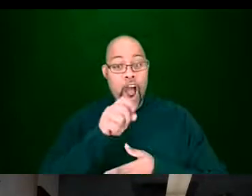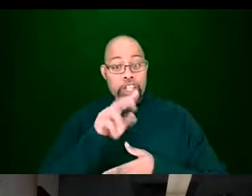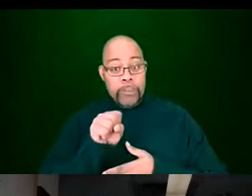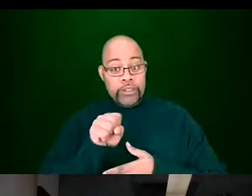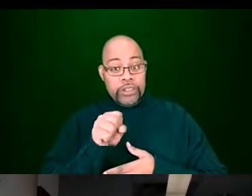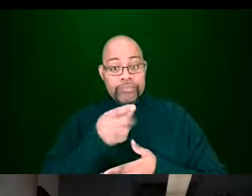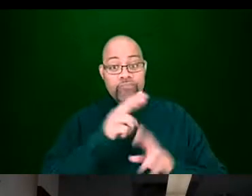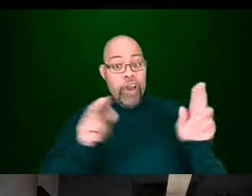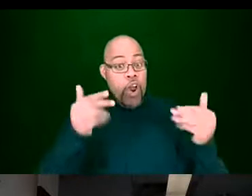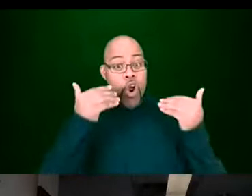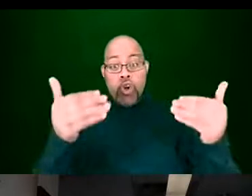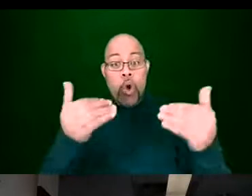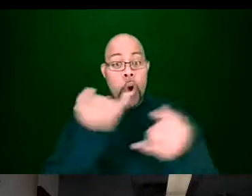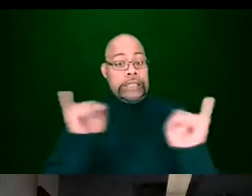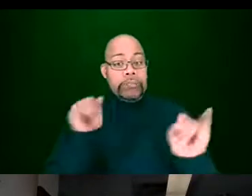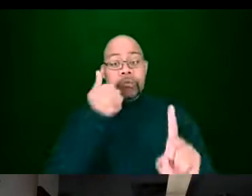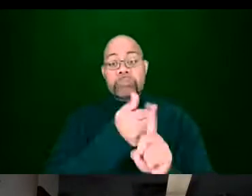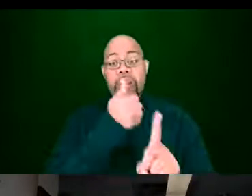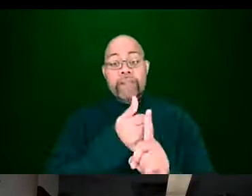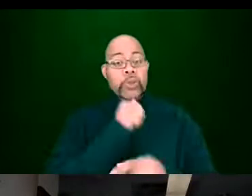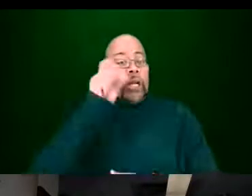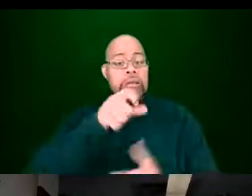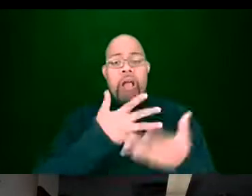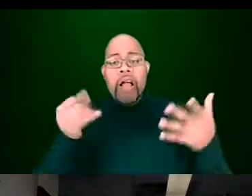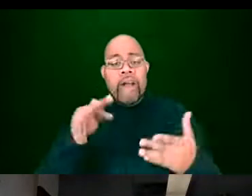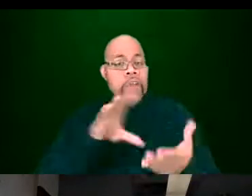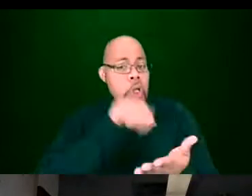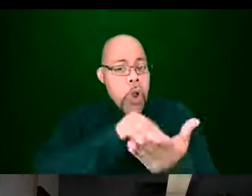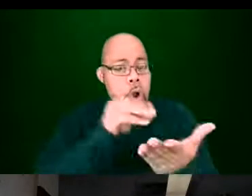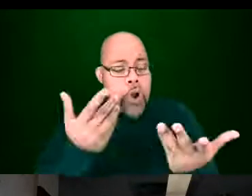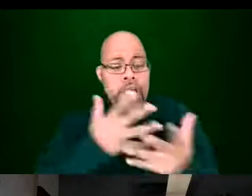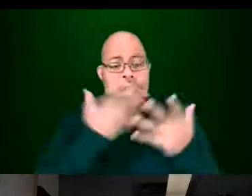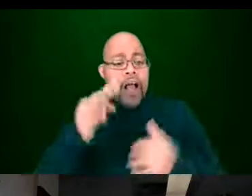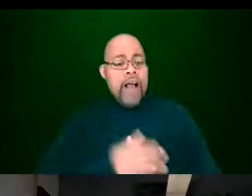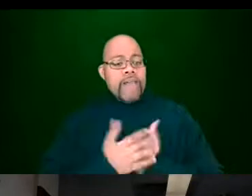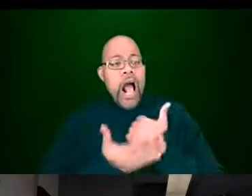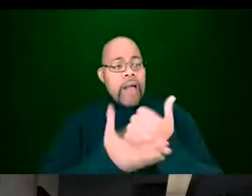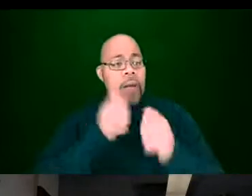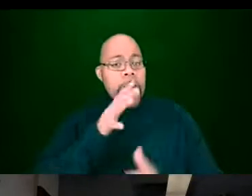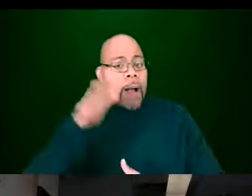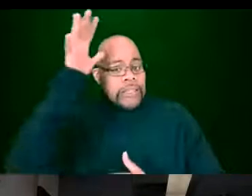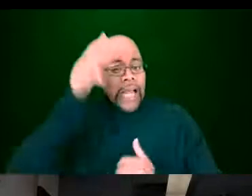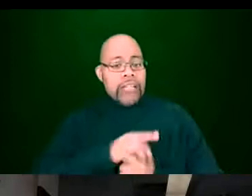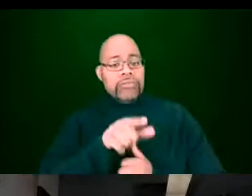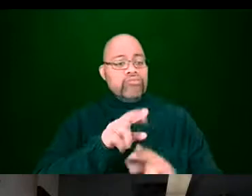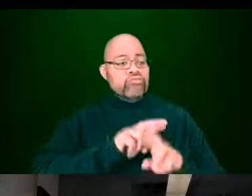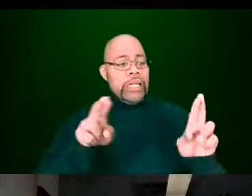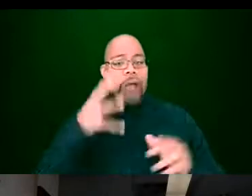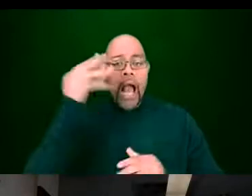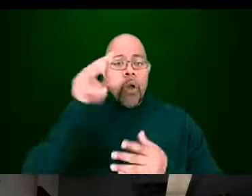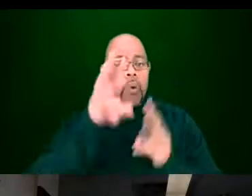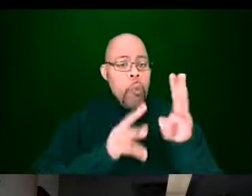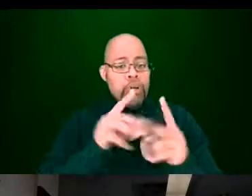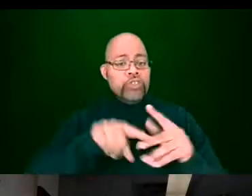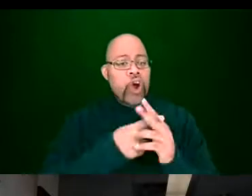are ready to go all on their own. They don't need a lot of learning and a lot of help from mom and dad. They're ready to get out there and